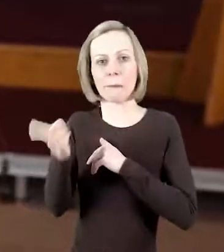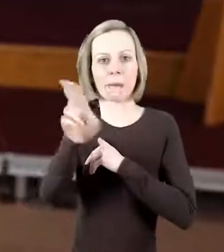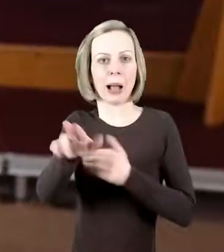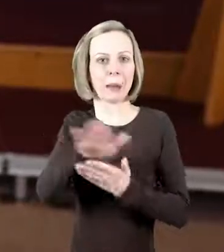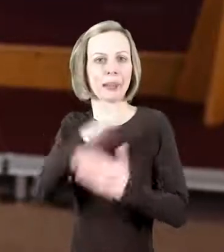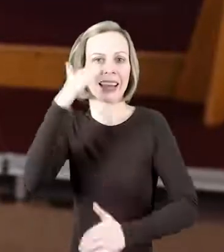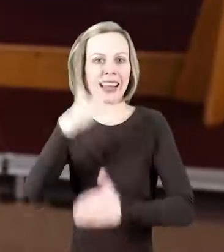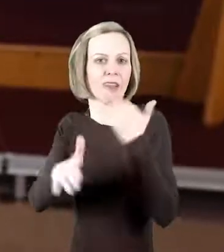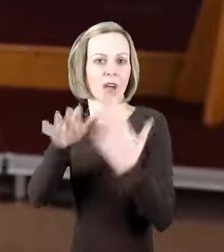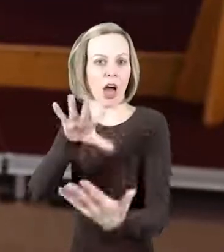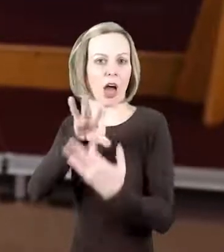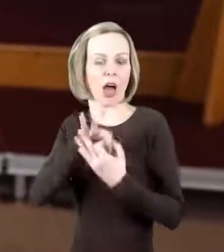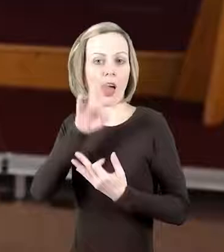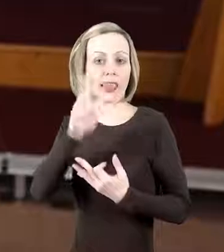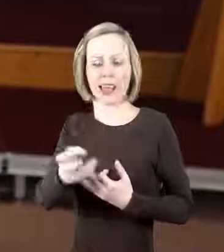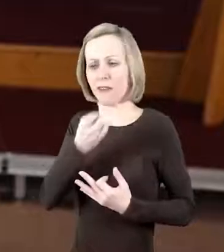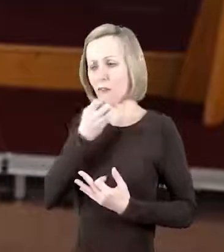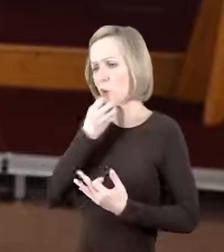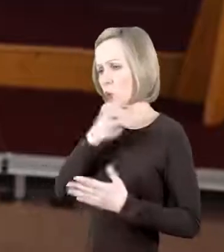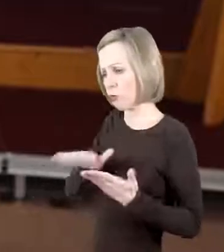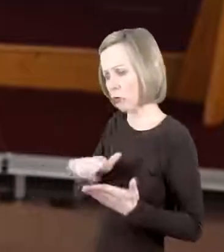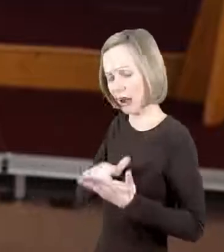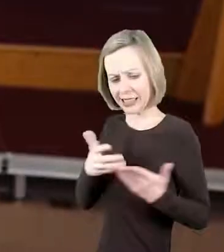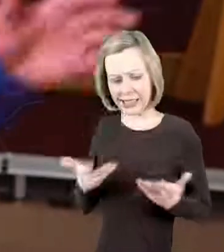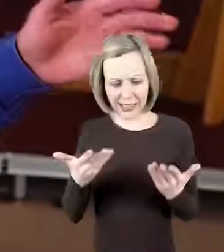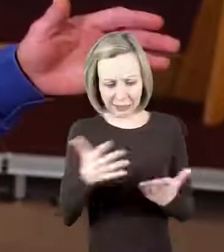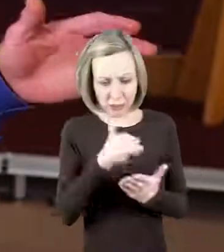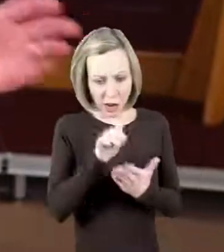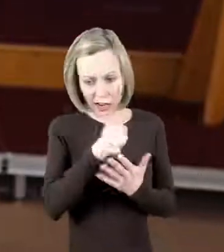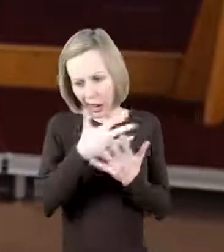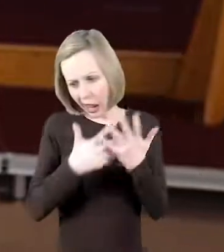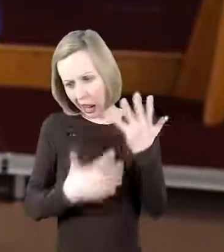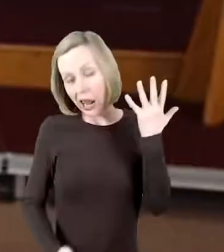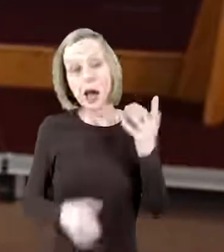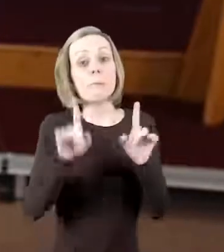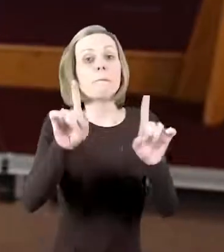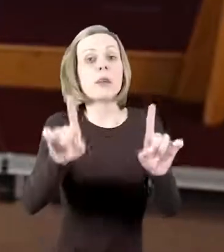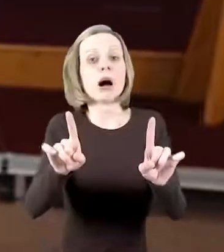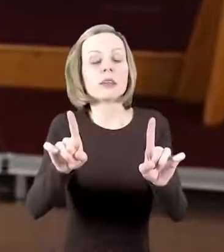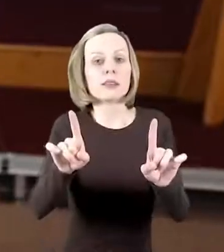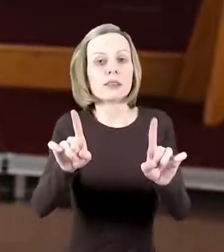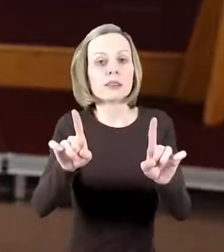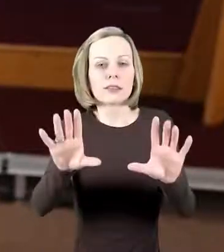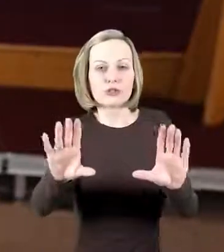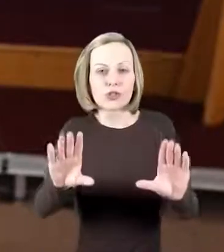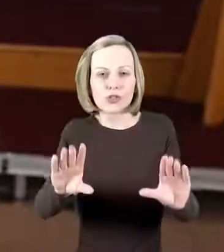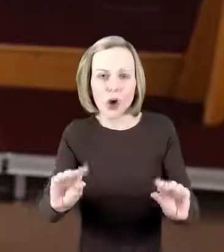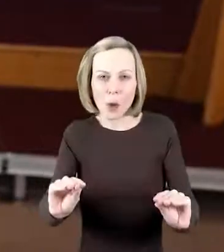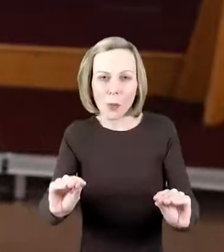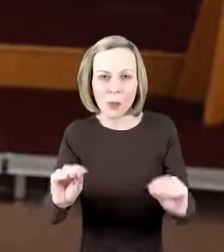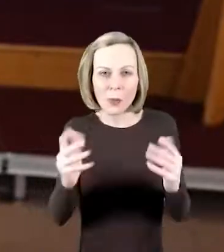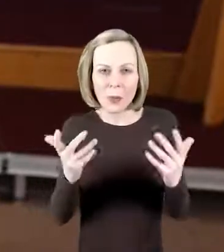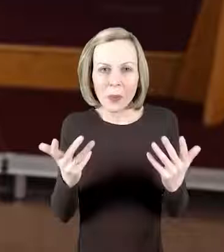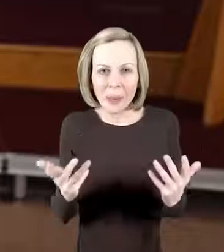will be too late to get one back and they will never talk to us again? And will the food be right? And will the presents be right? But